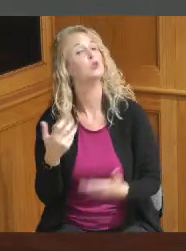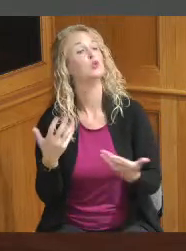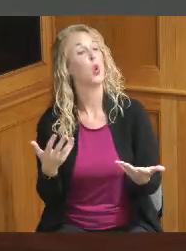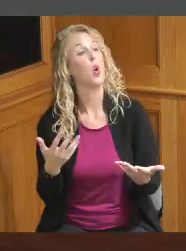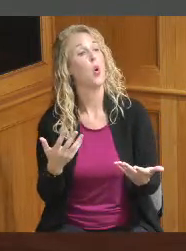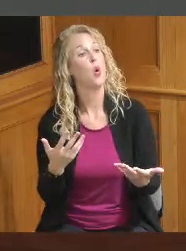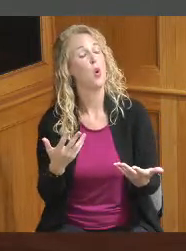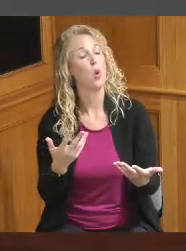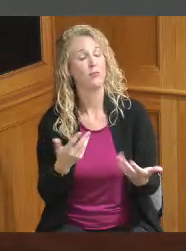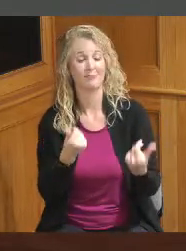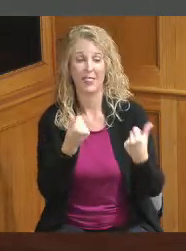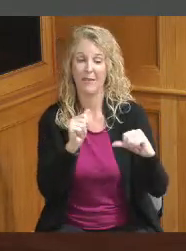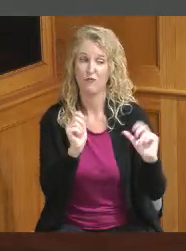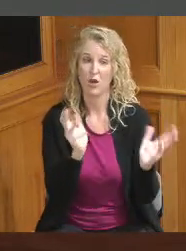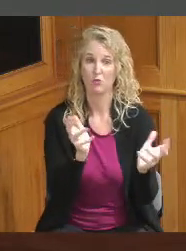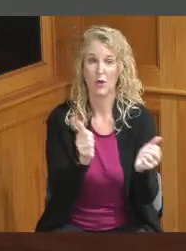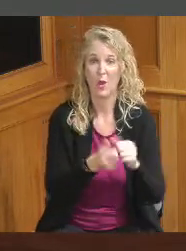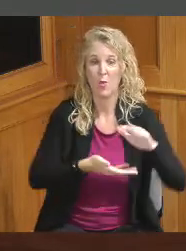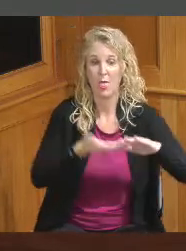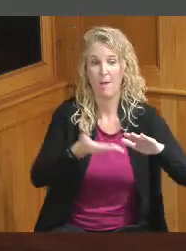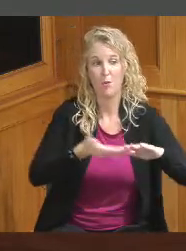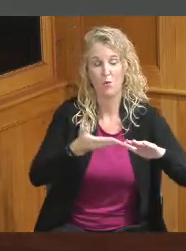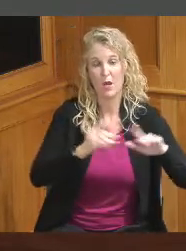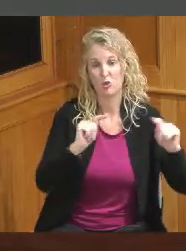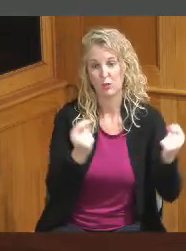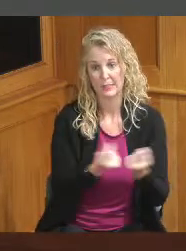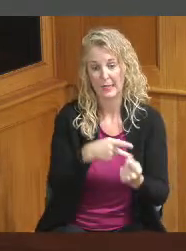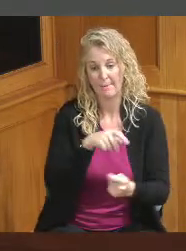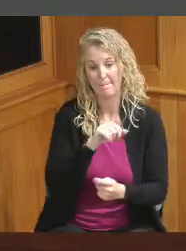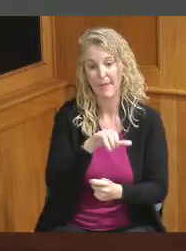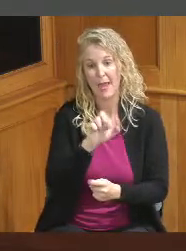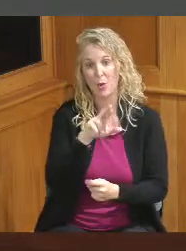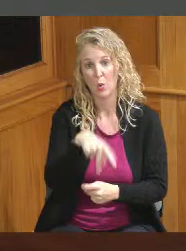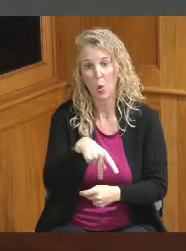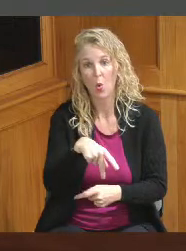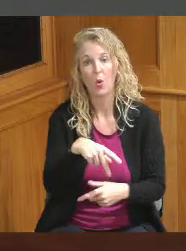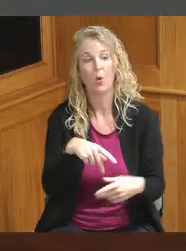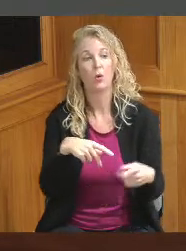gone back to the stadium operations at Paycor to indicate,